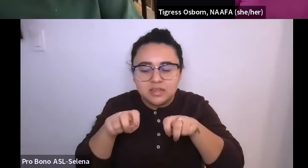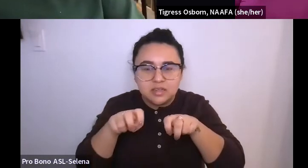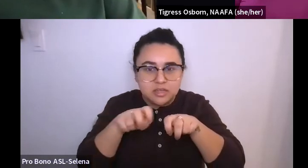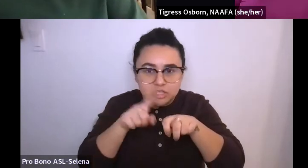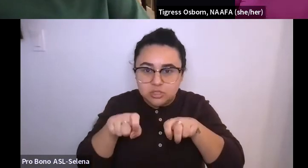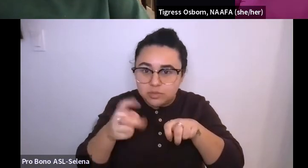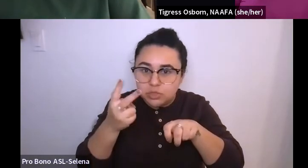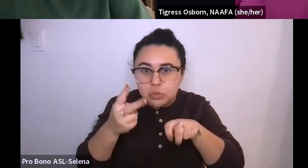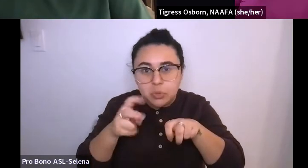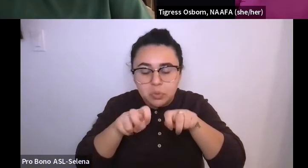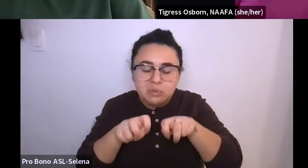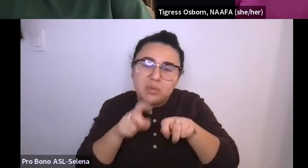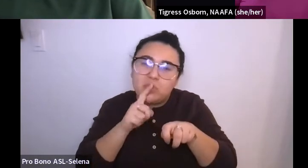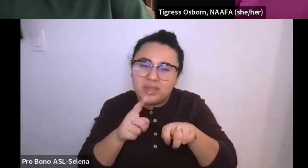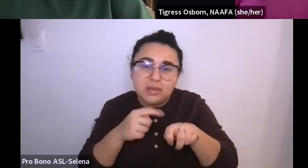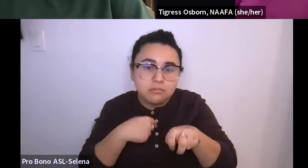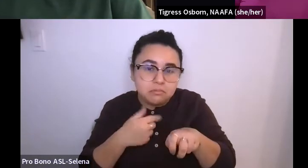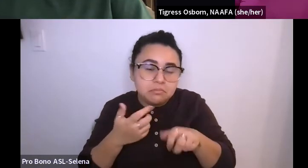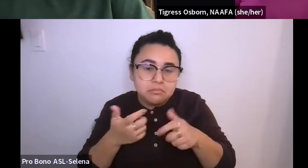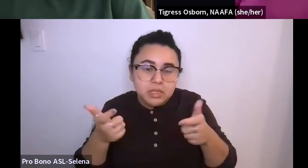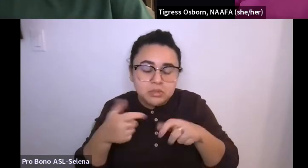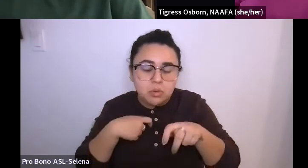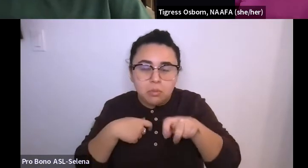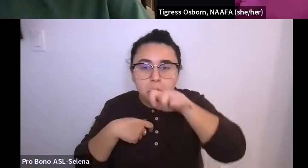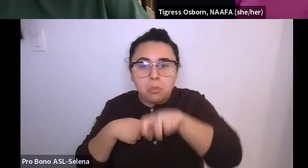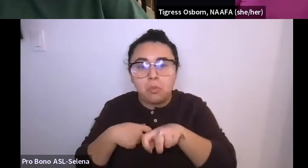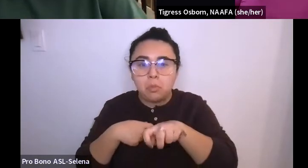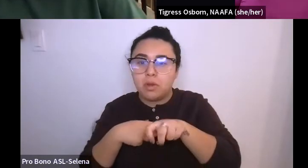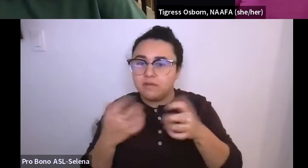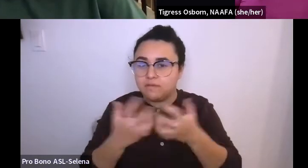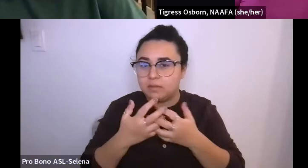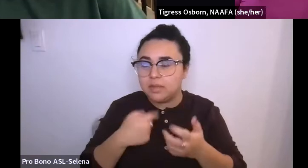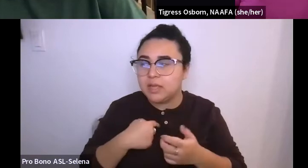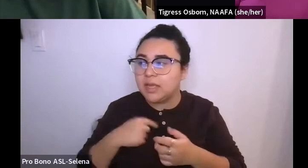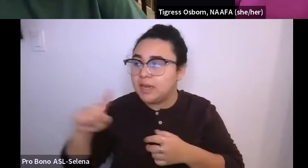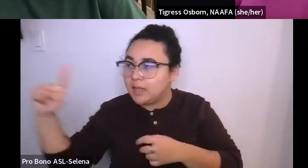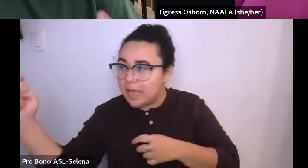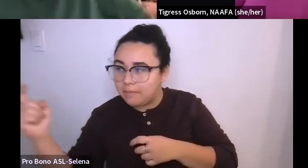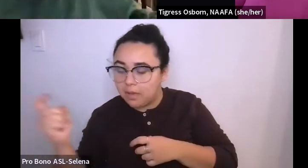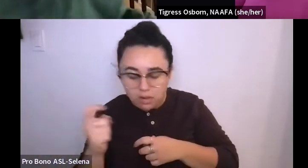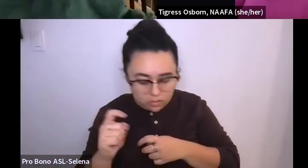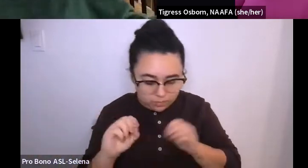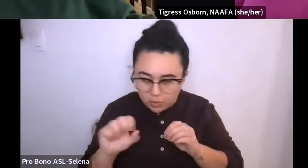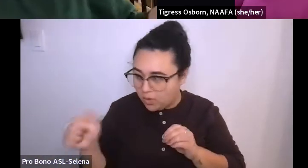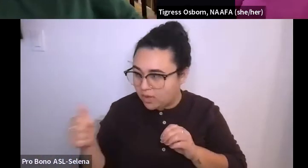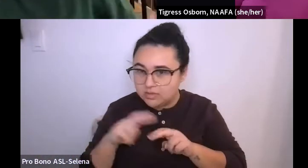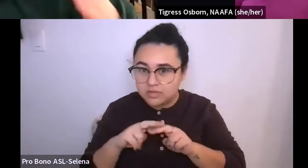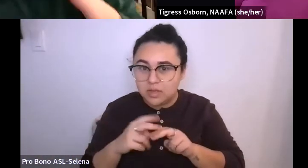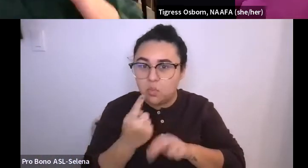sitting like on my lap while we were being interviewed about fatness. And it